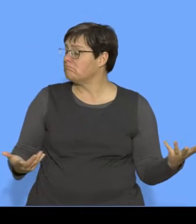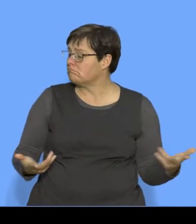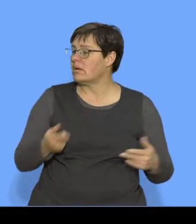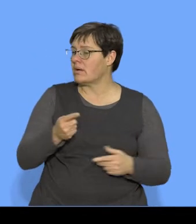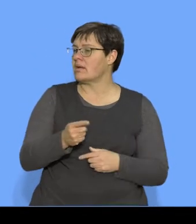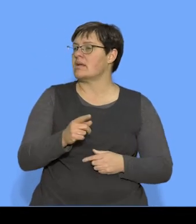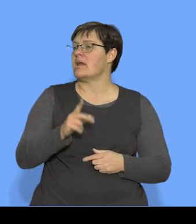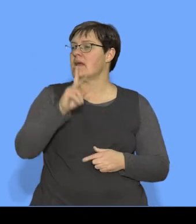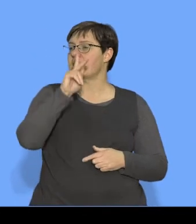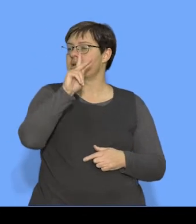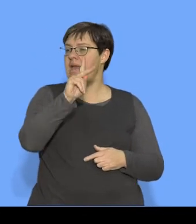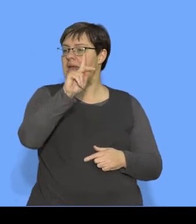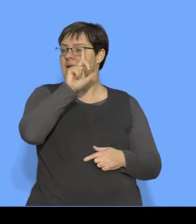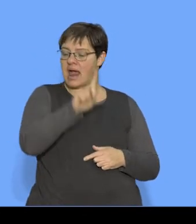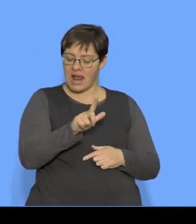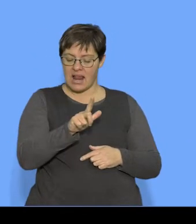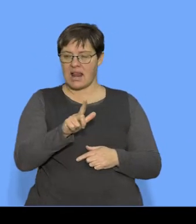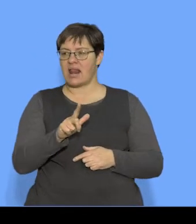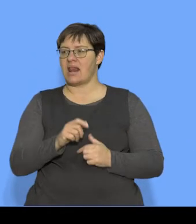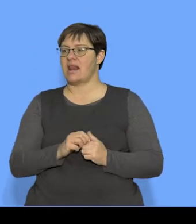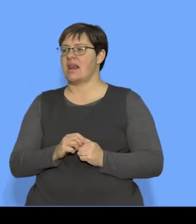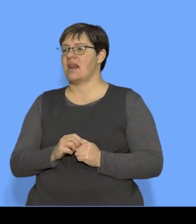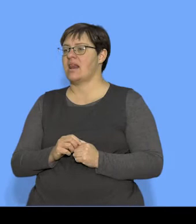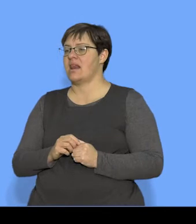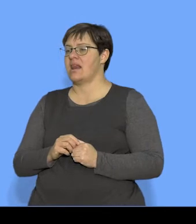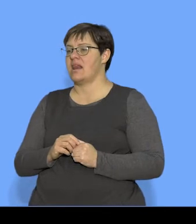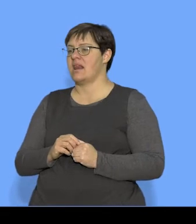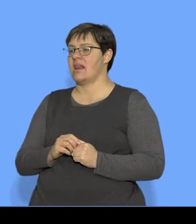than KL being equals to